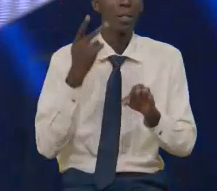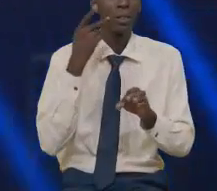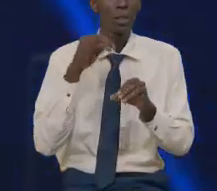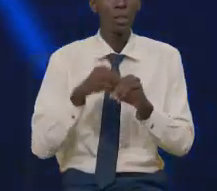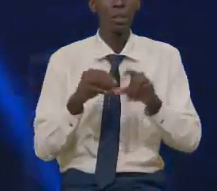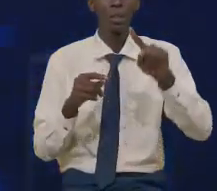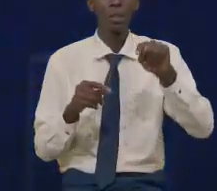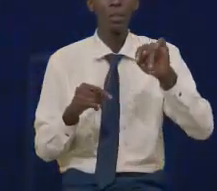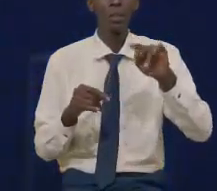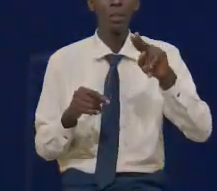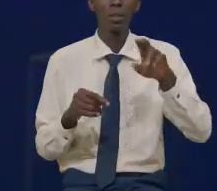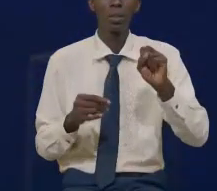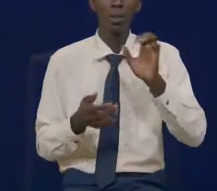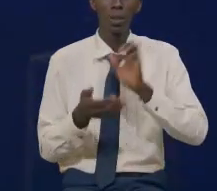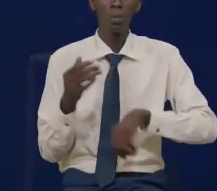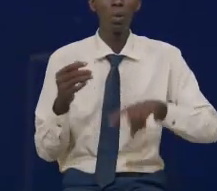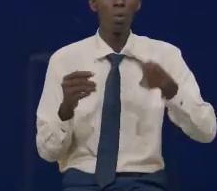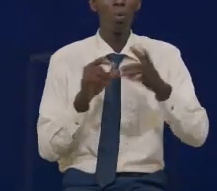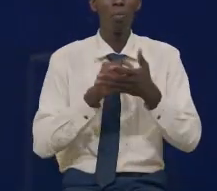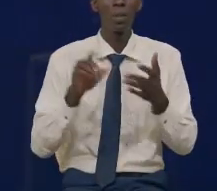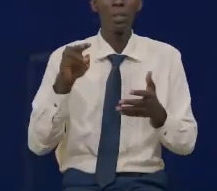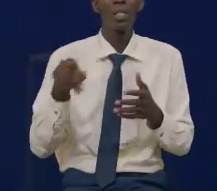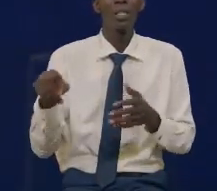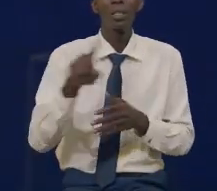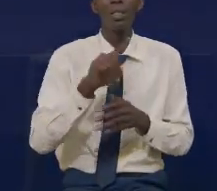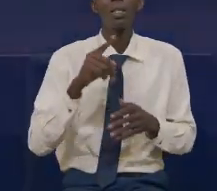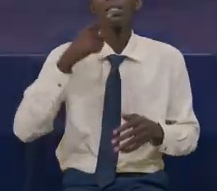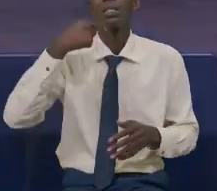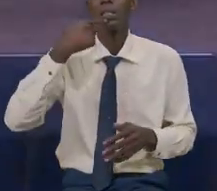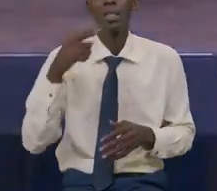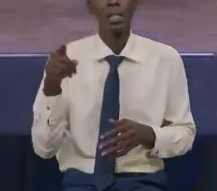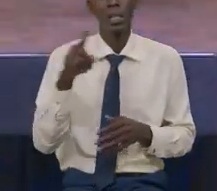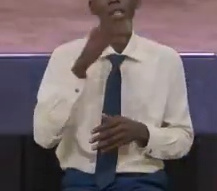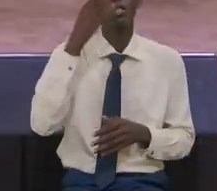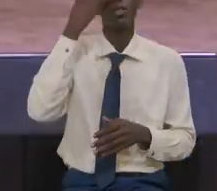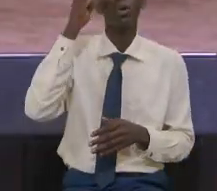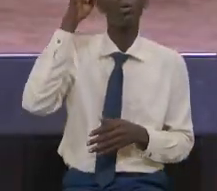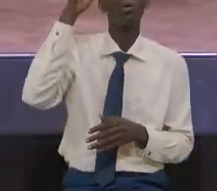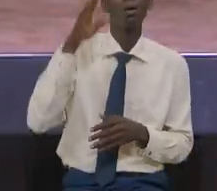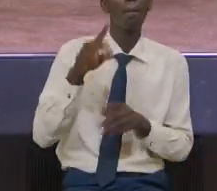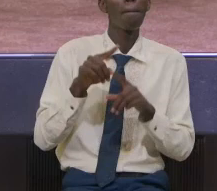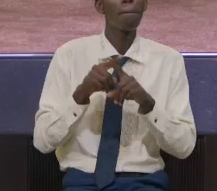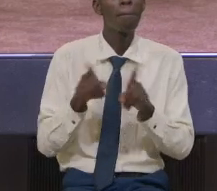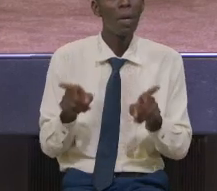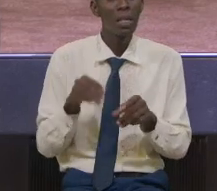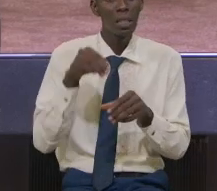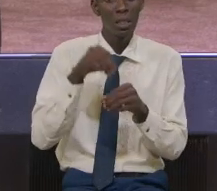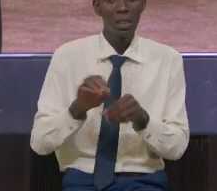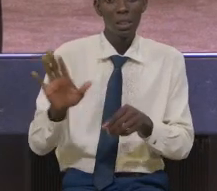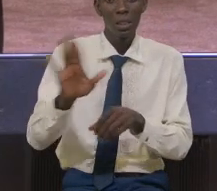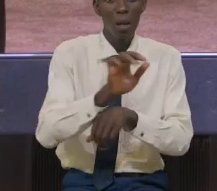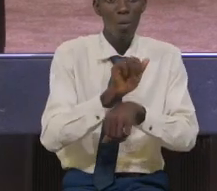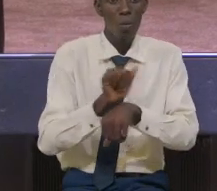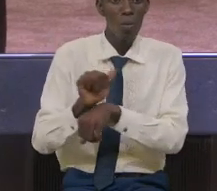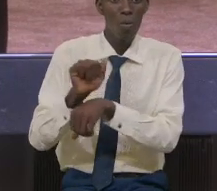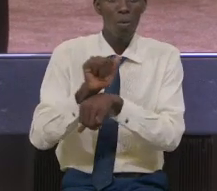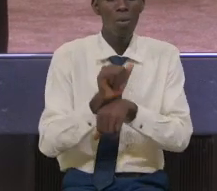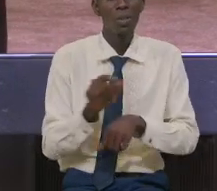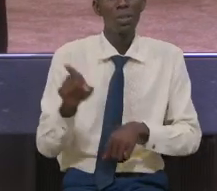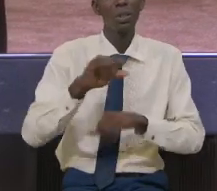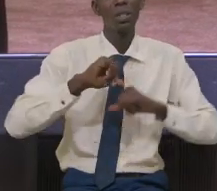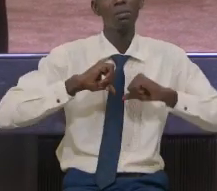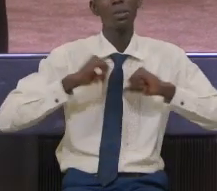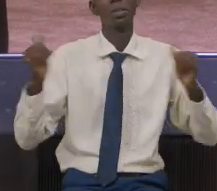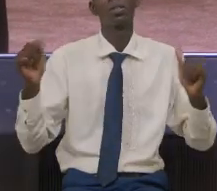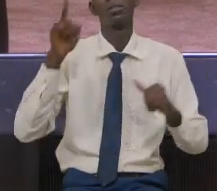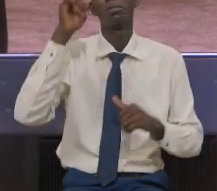1, verse 16, they profess that they know God, but in works they deny